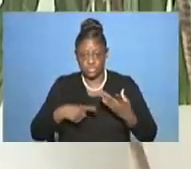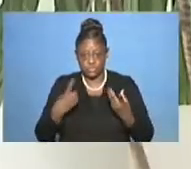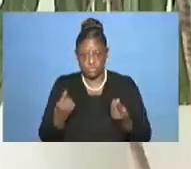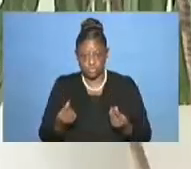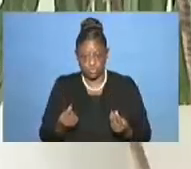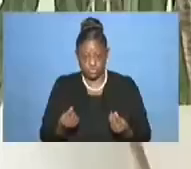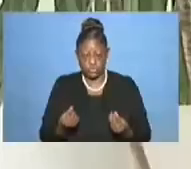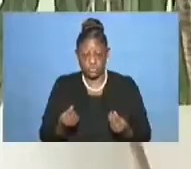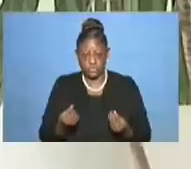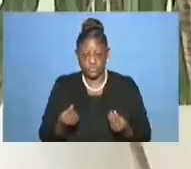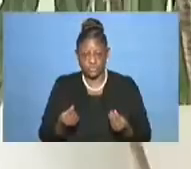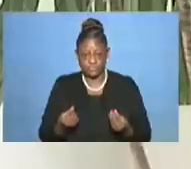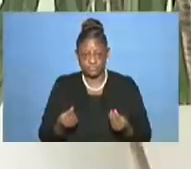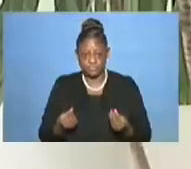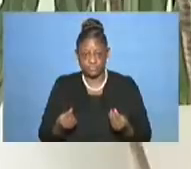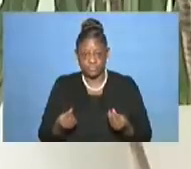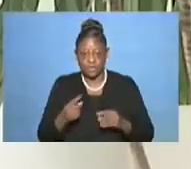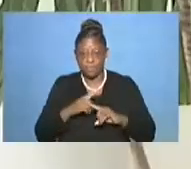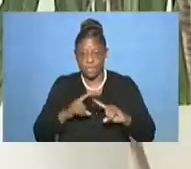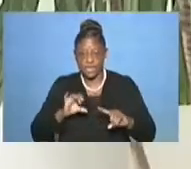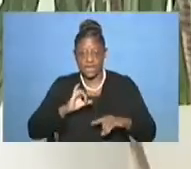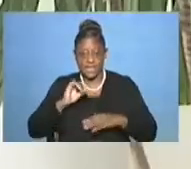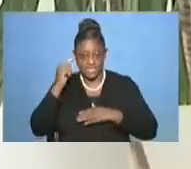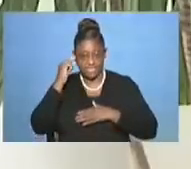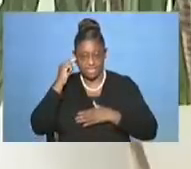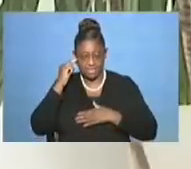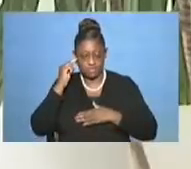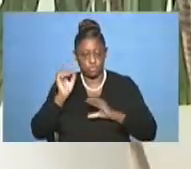are doing, but I think we can